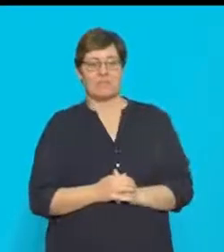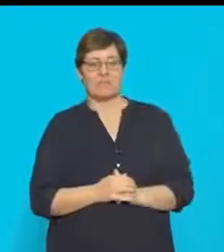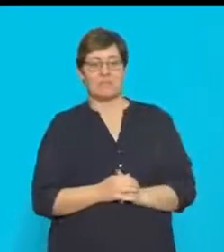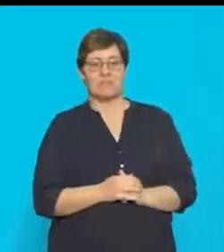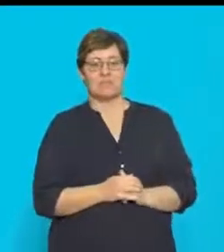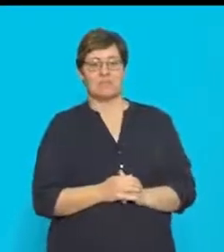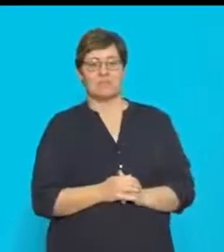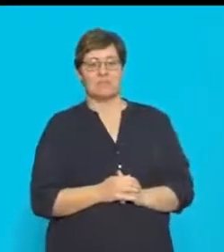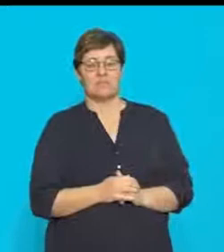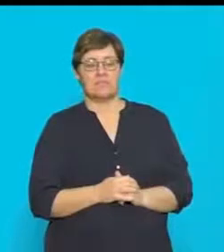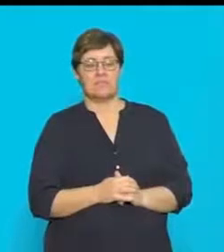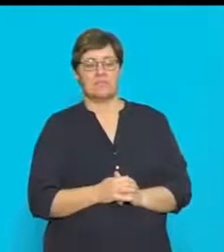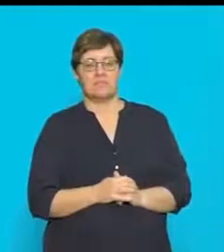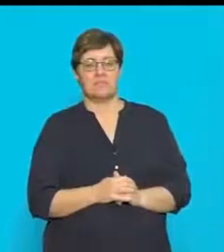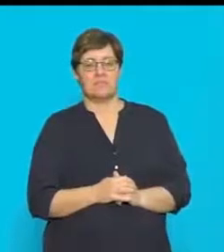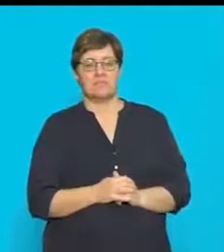Okay.